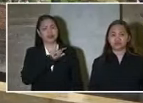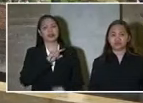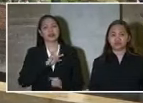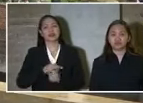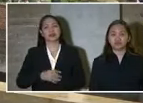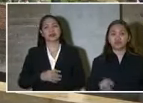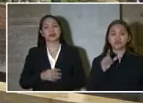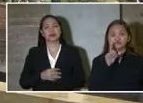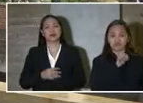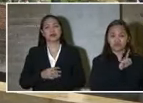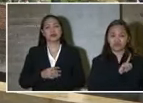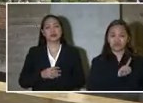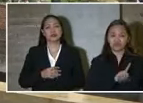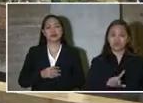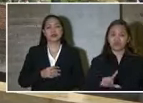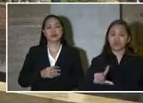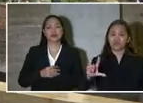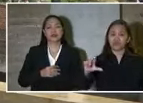amin.